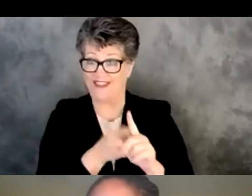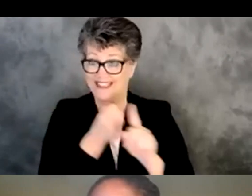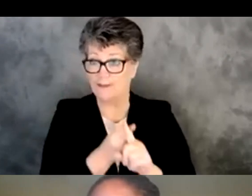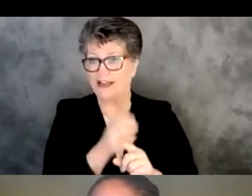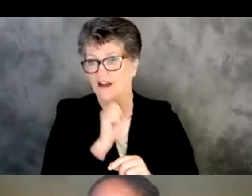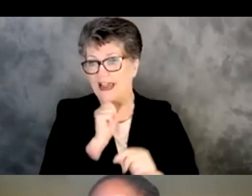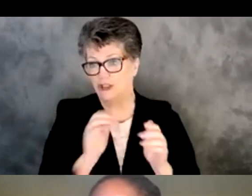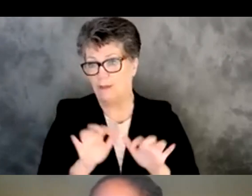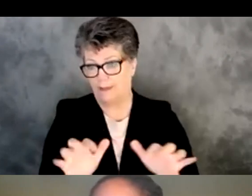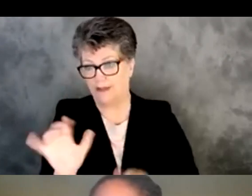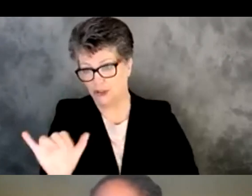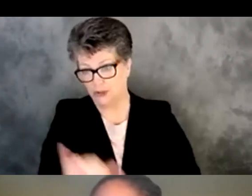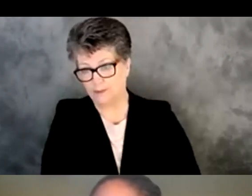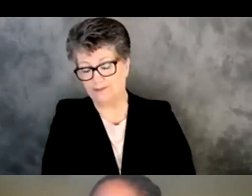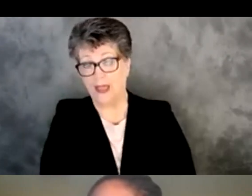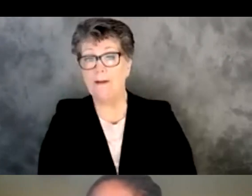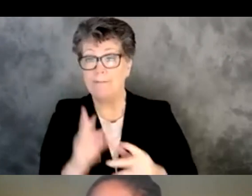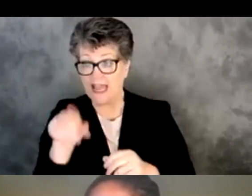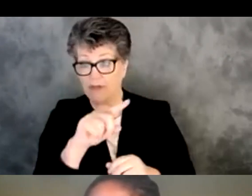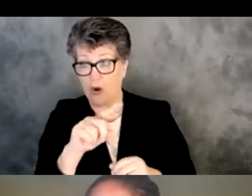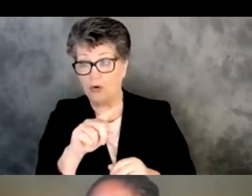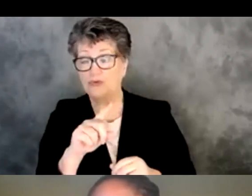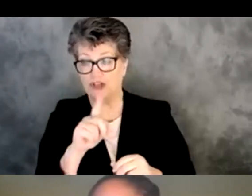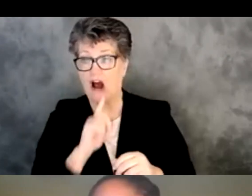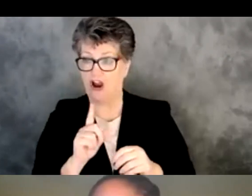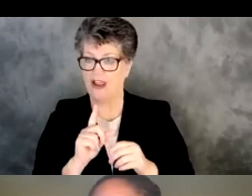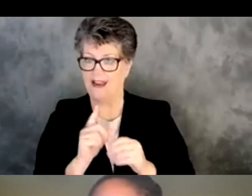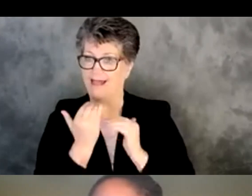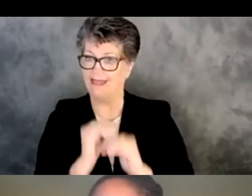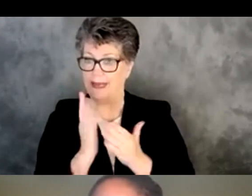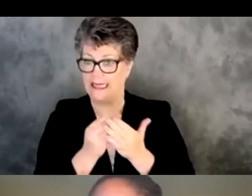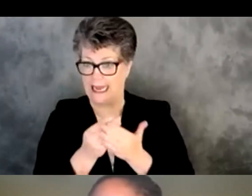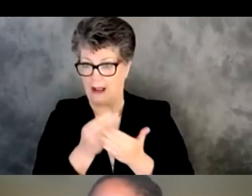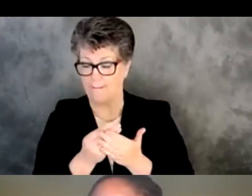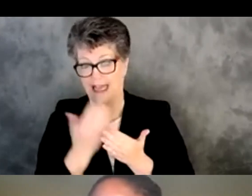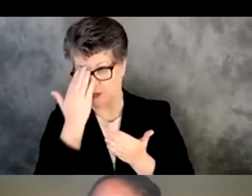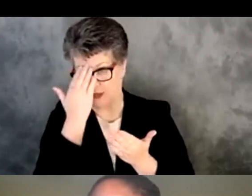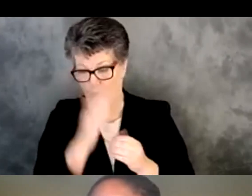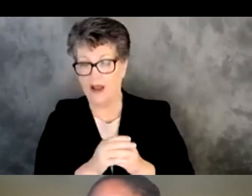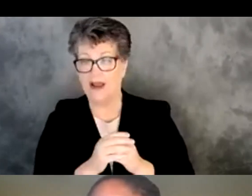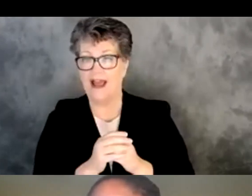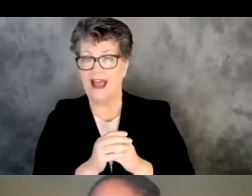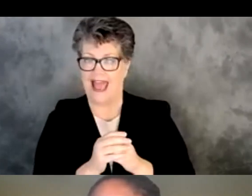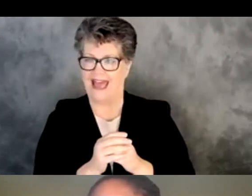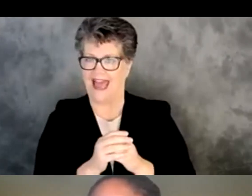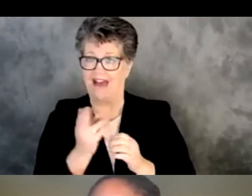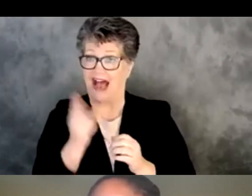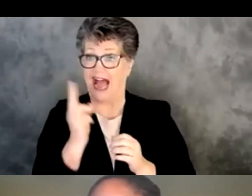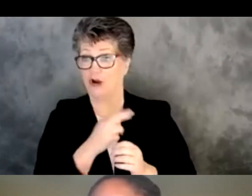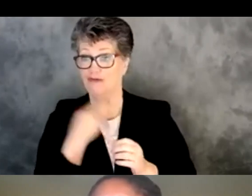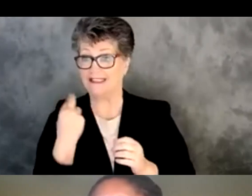aging population, many of which are on fixed incomes, as many of you may know, and at higher health risk during the